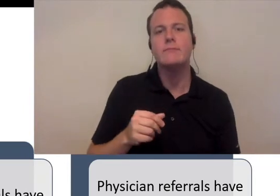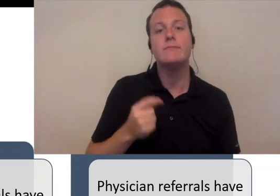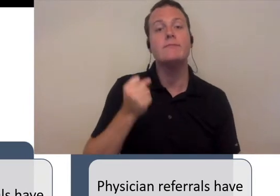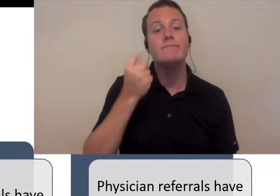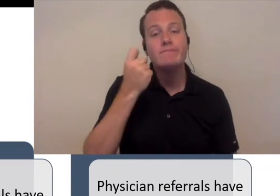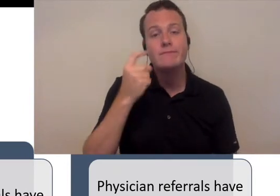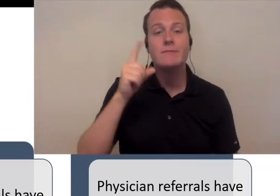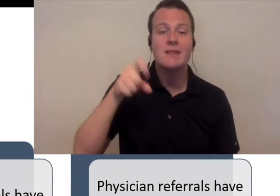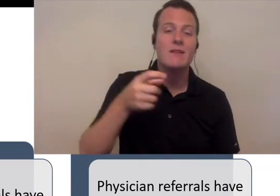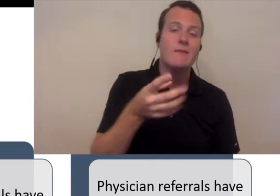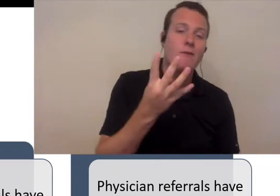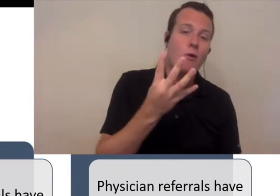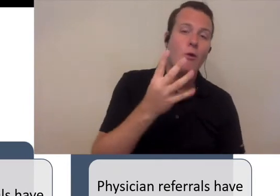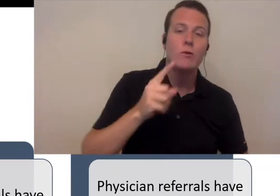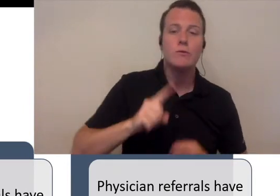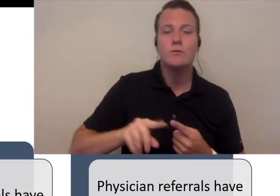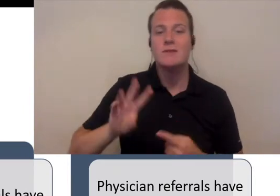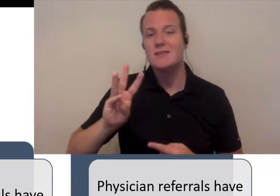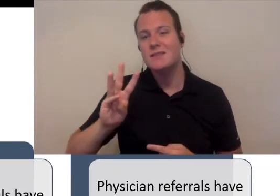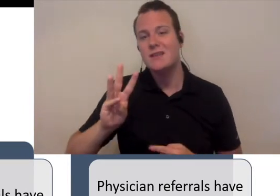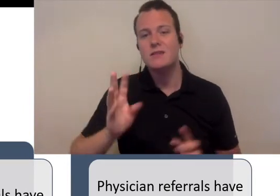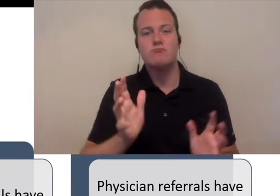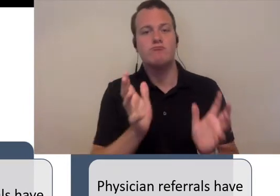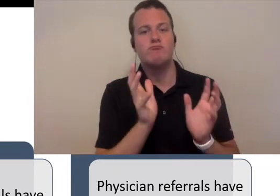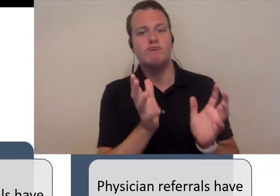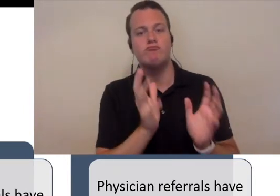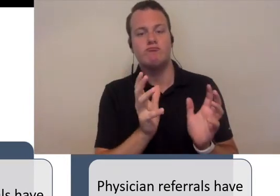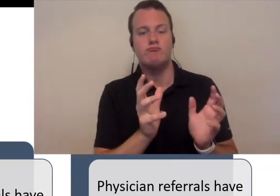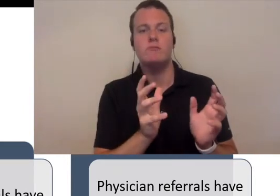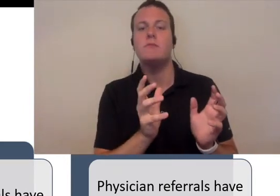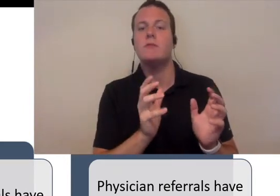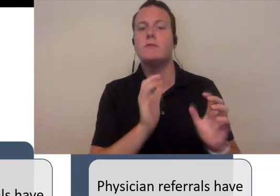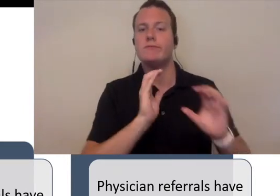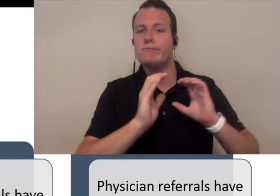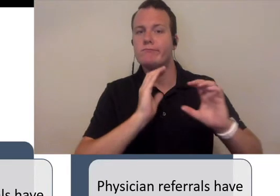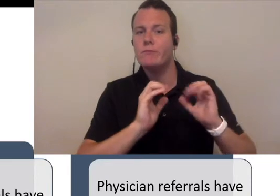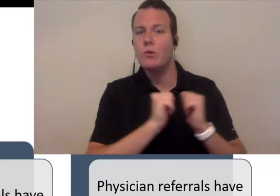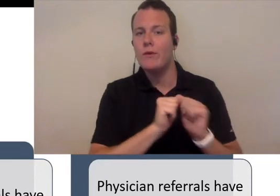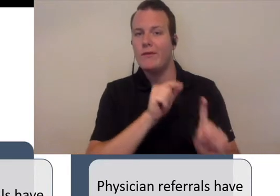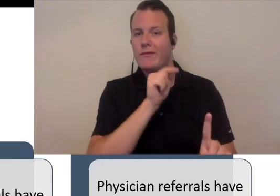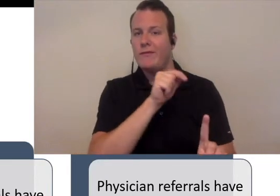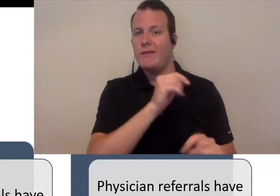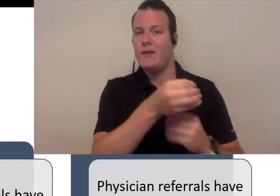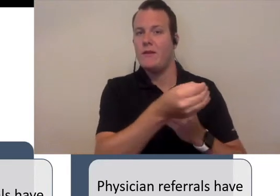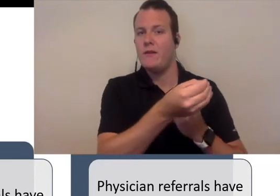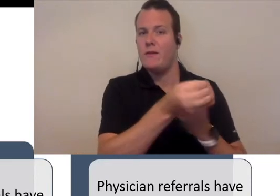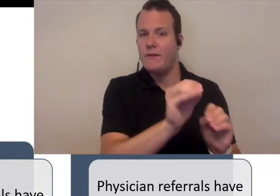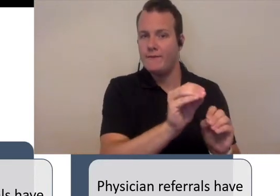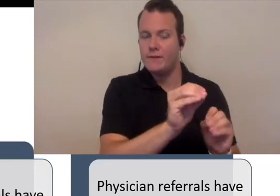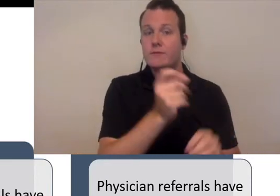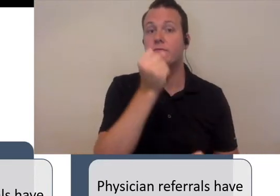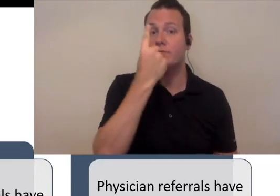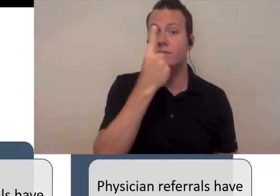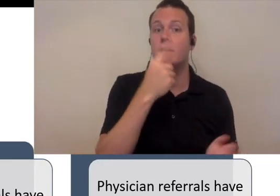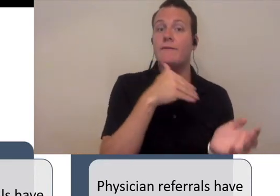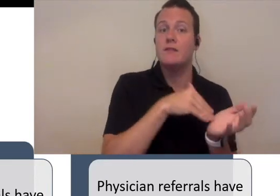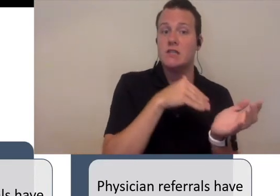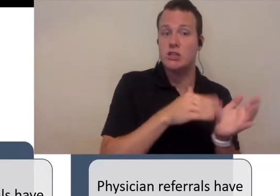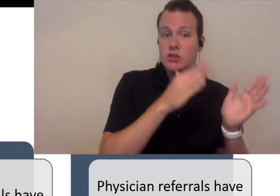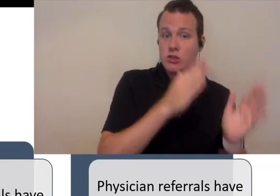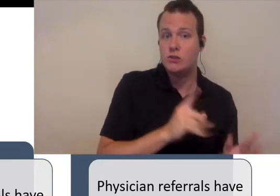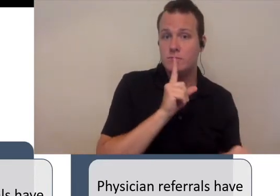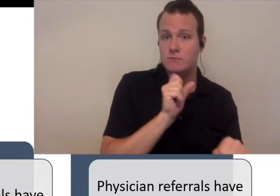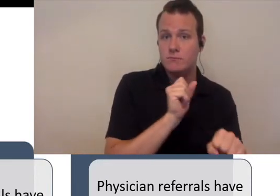that it usually takes 4 to 6 conversations with the office, with not only the